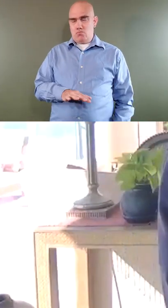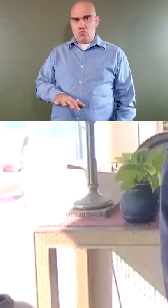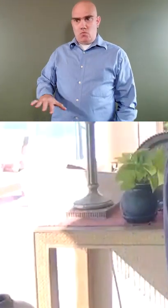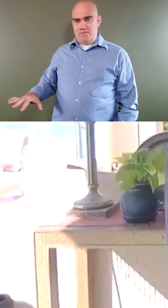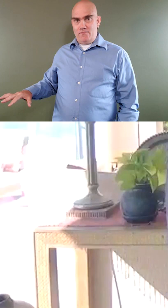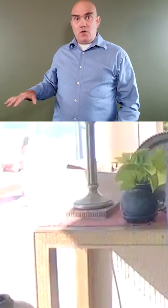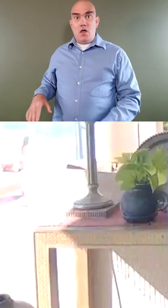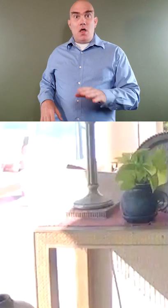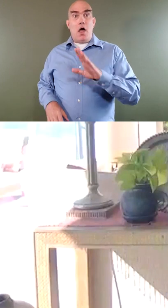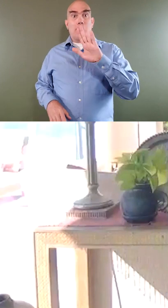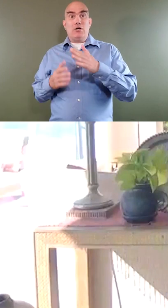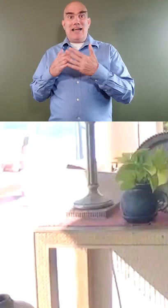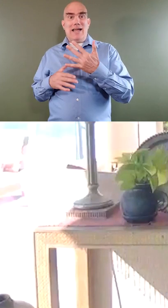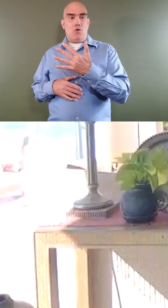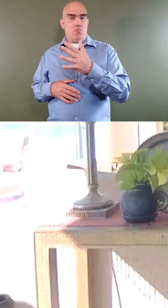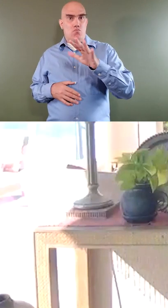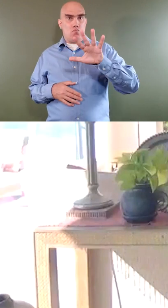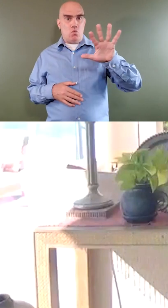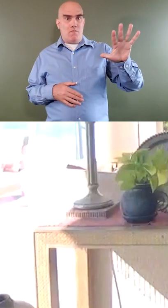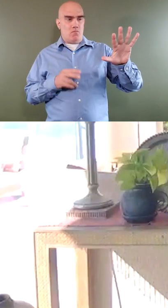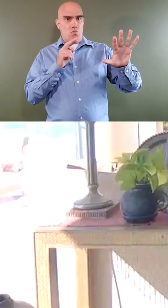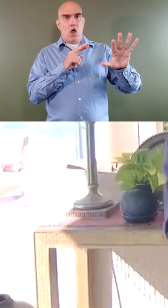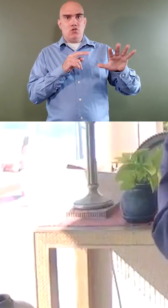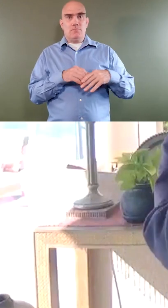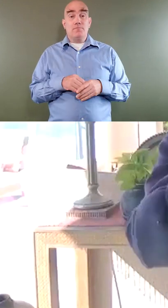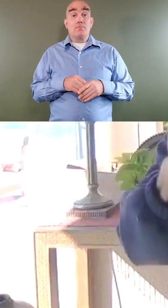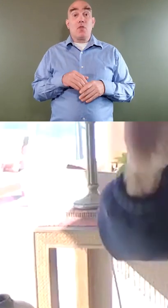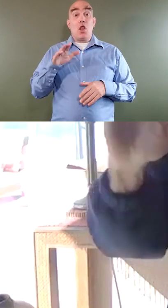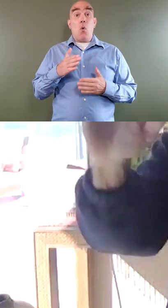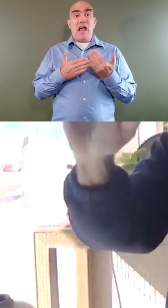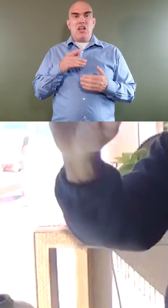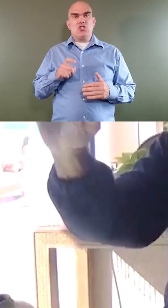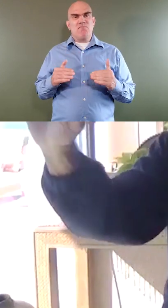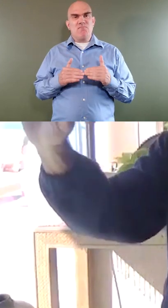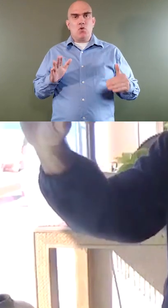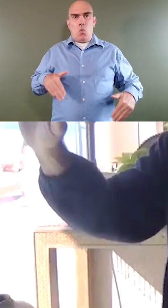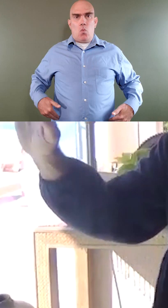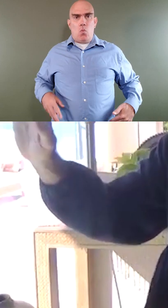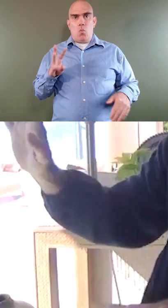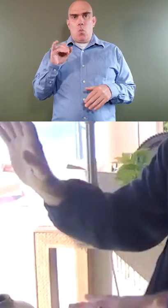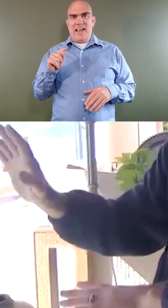moving at about the level of the waist, dantian.